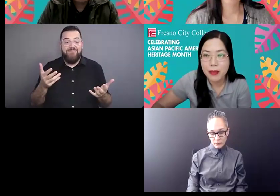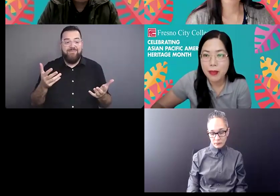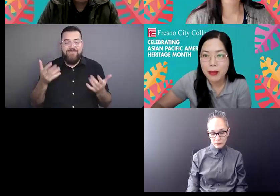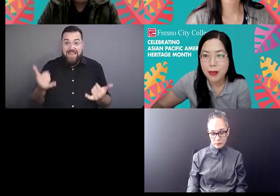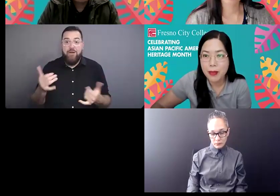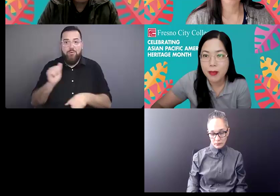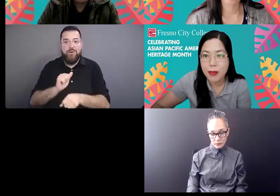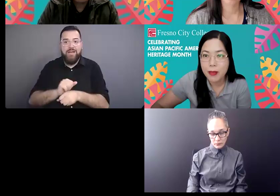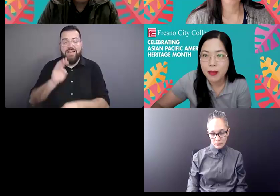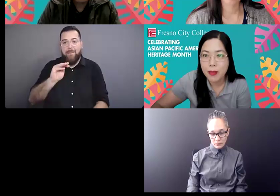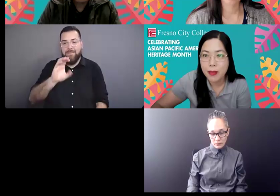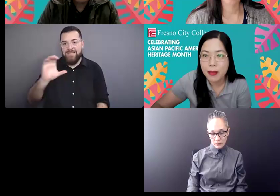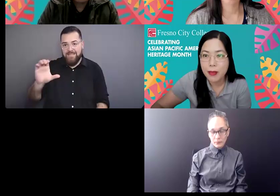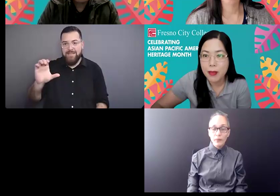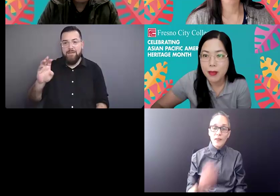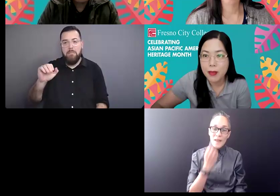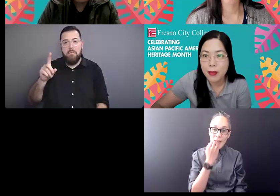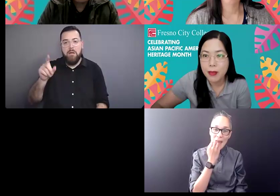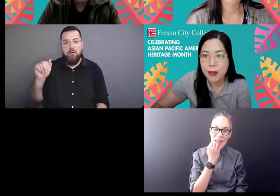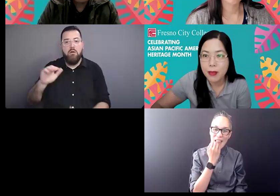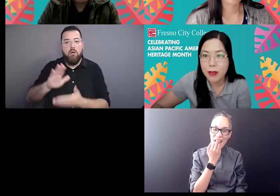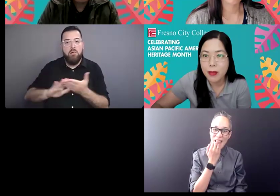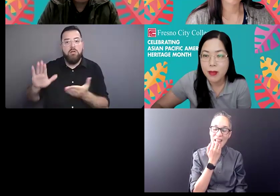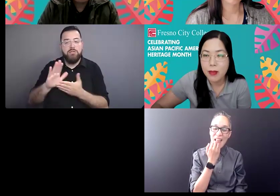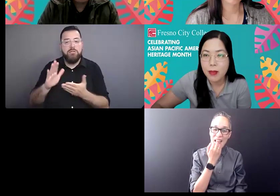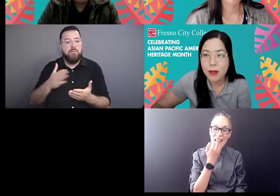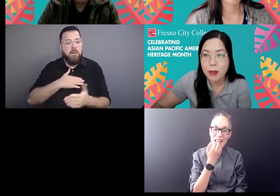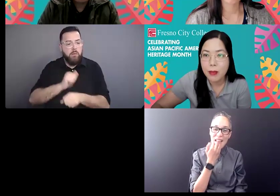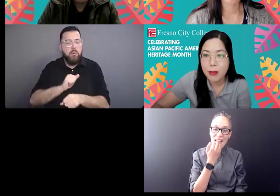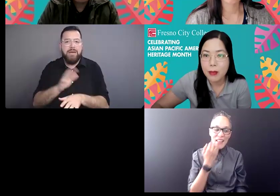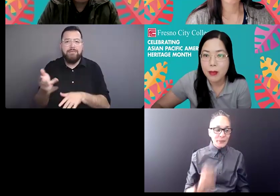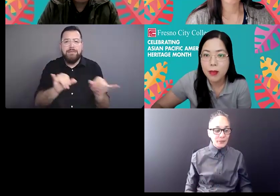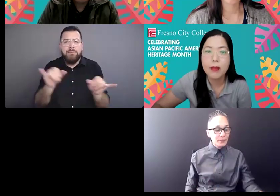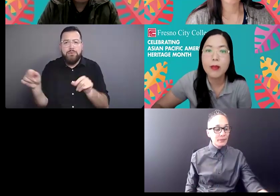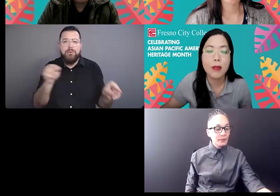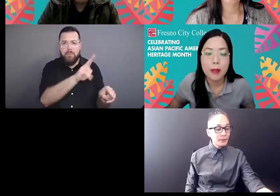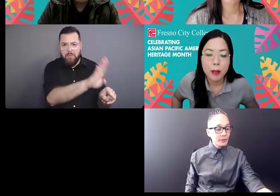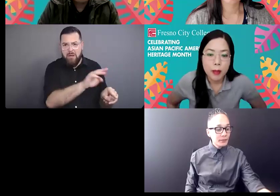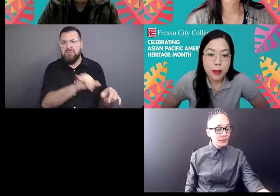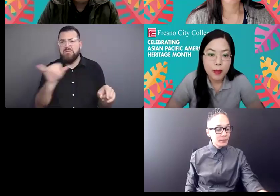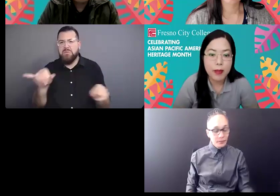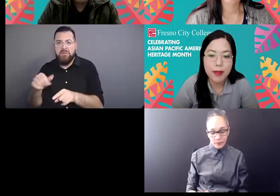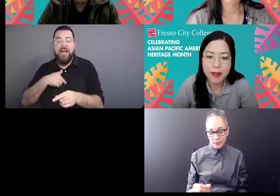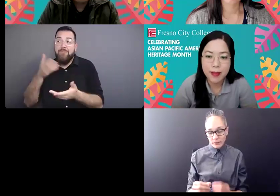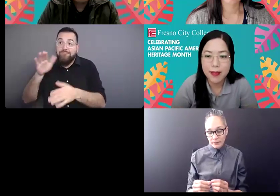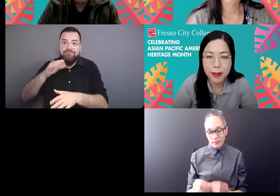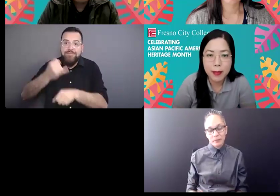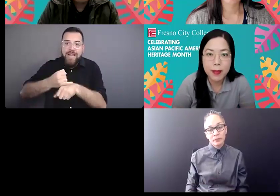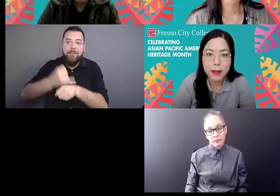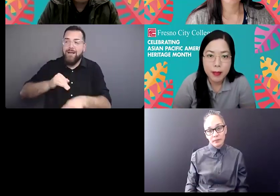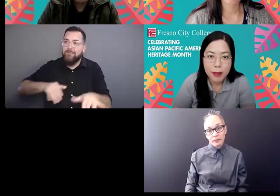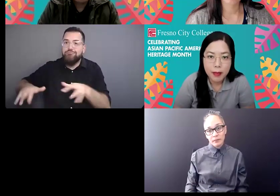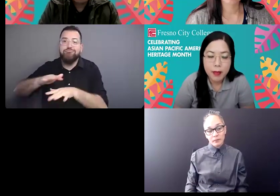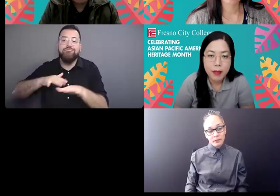Community College, I get to do very similar work. I get to be on the college campus. I'm also the advisor for the student